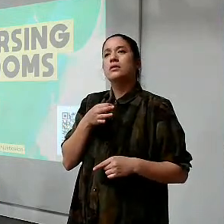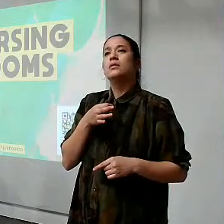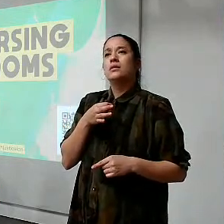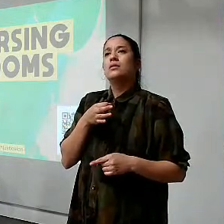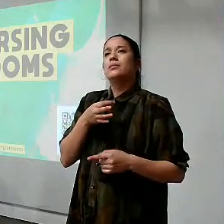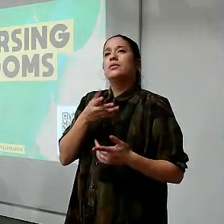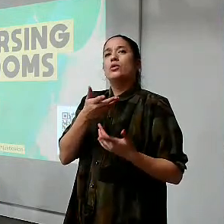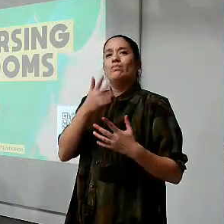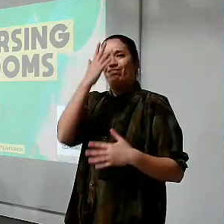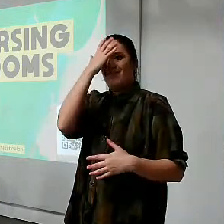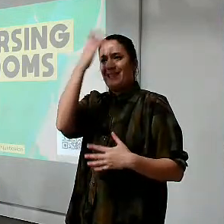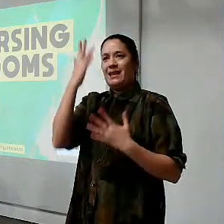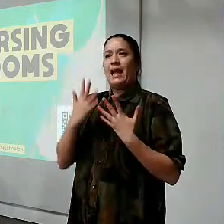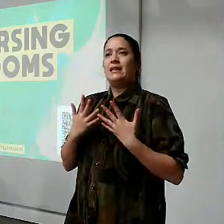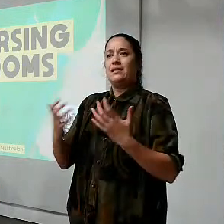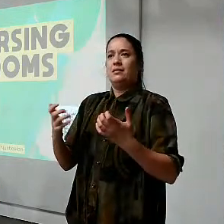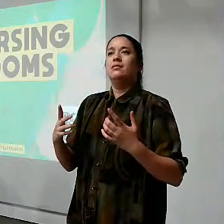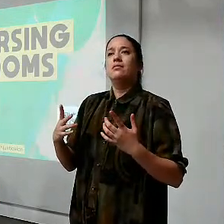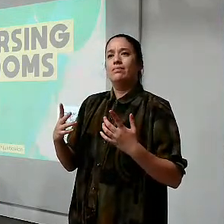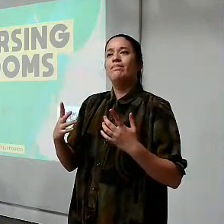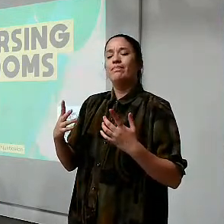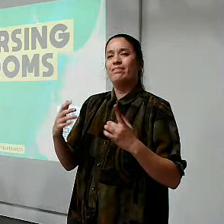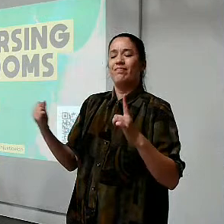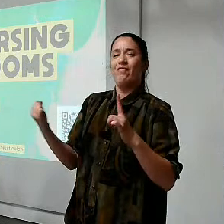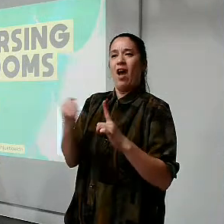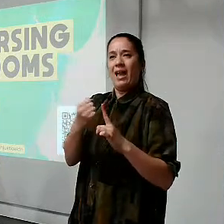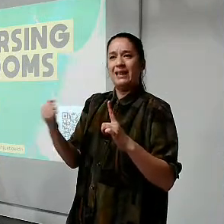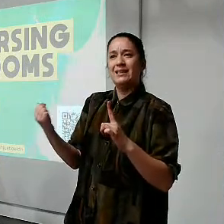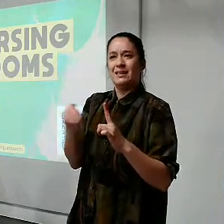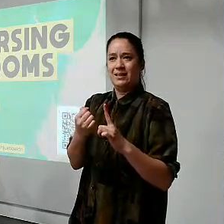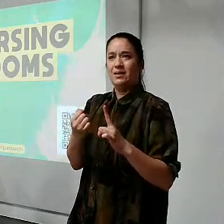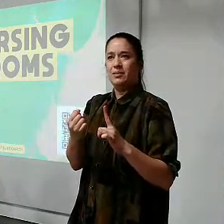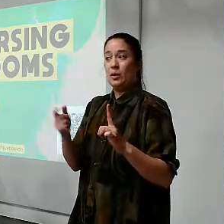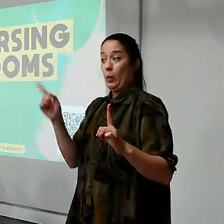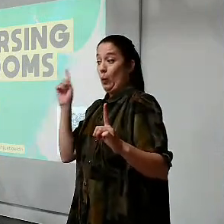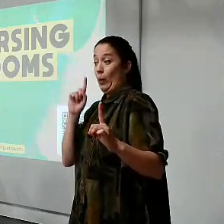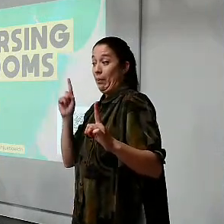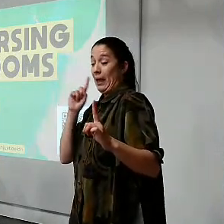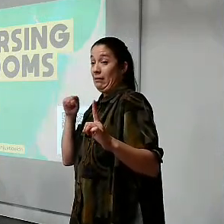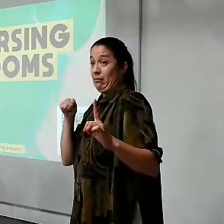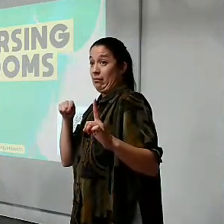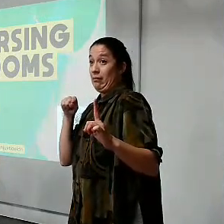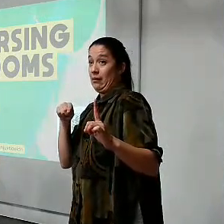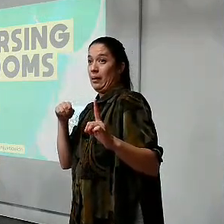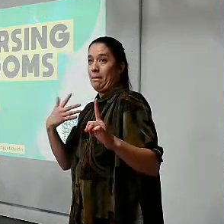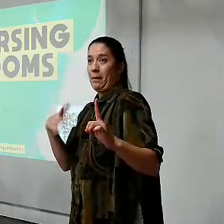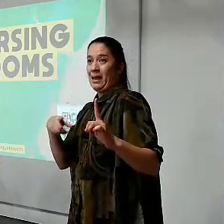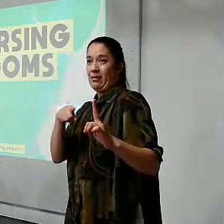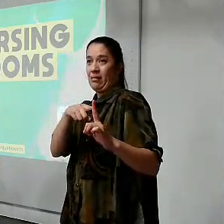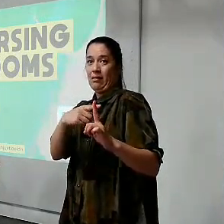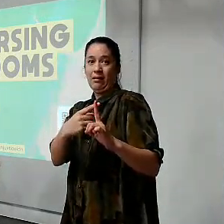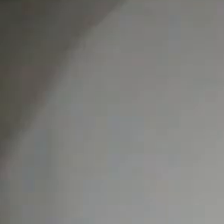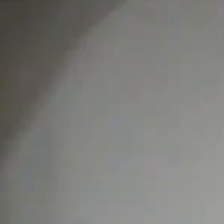violence historically, and how have they responded in the past?